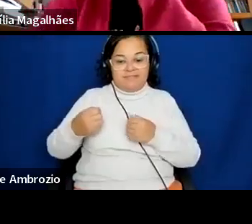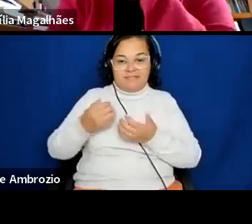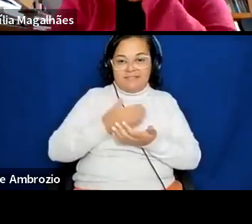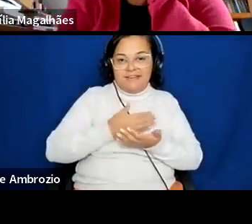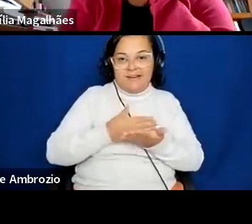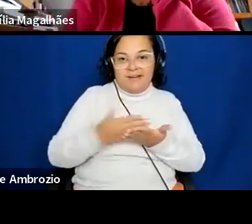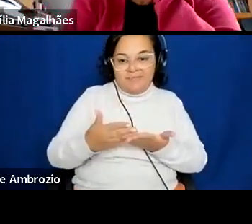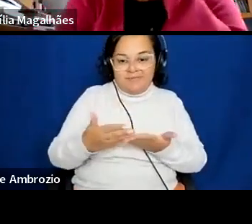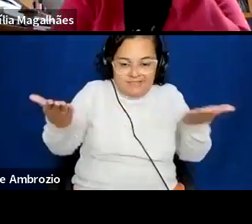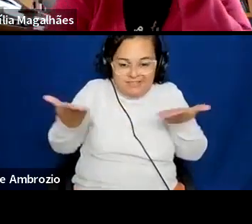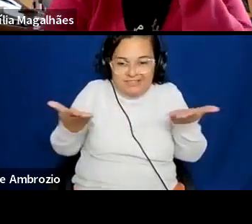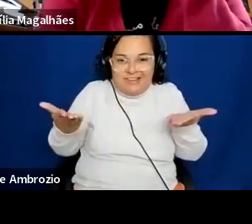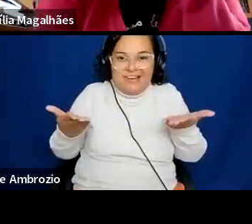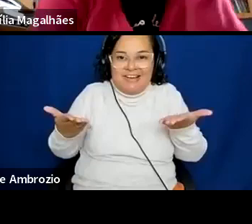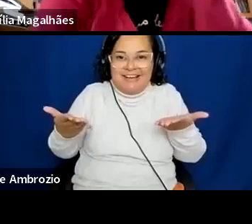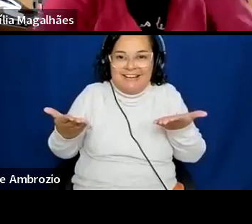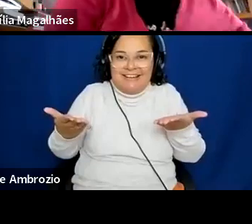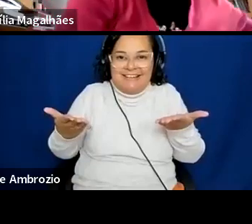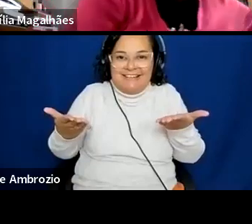And